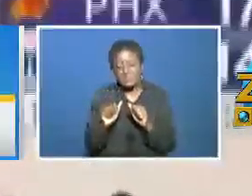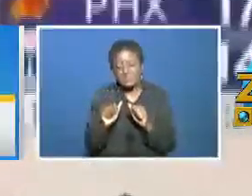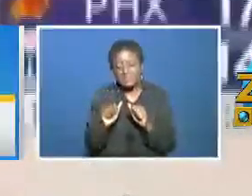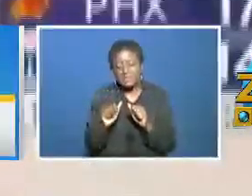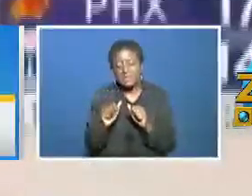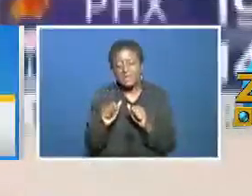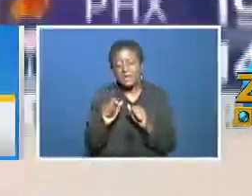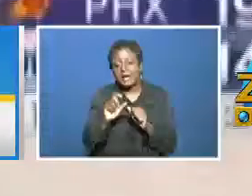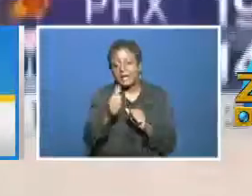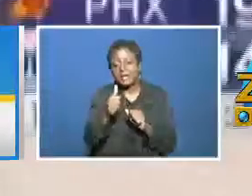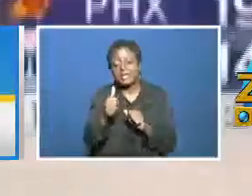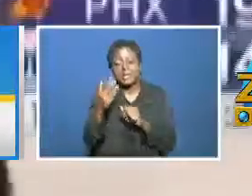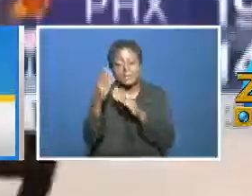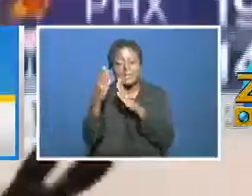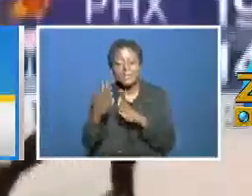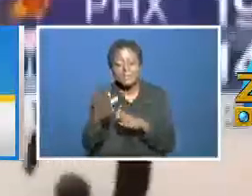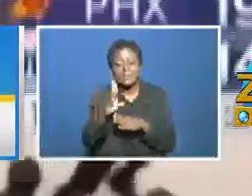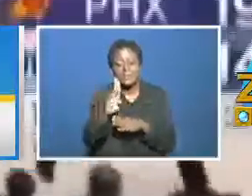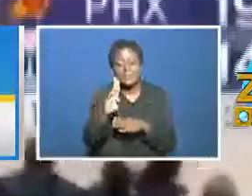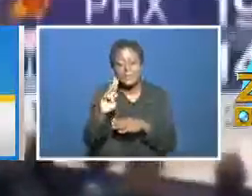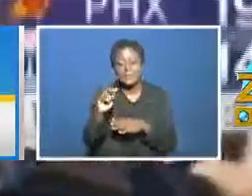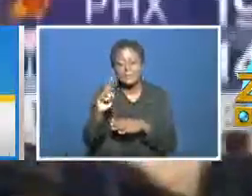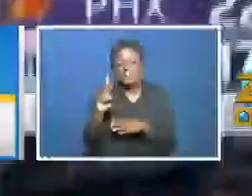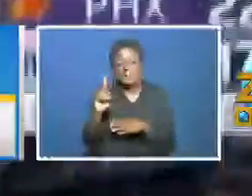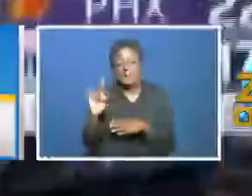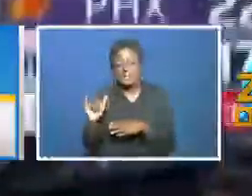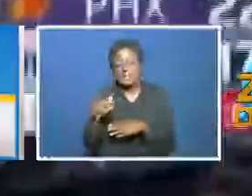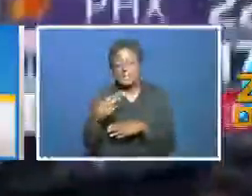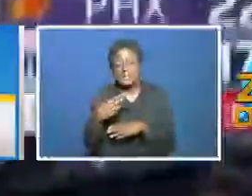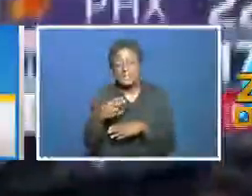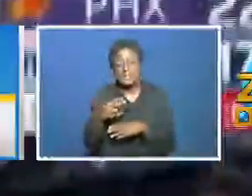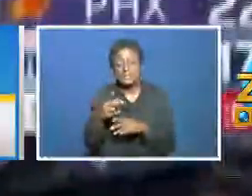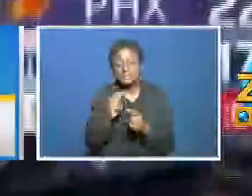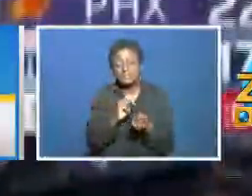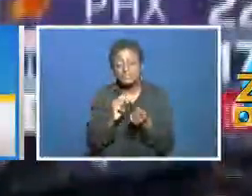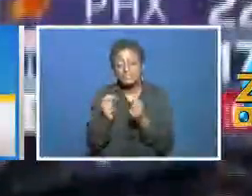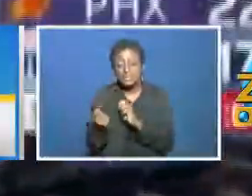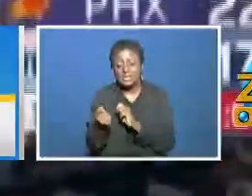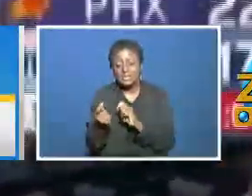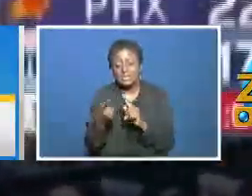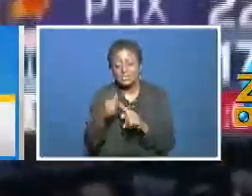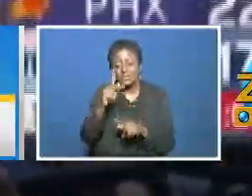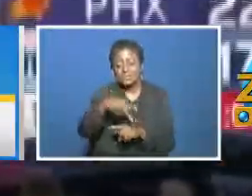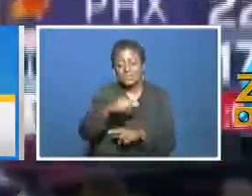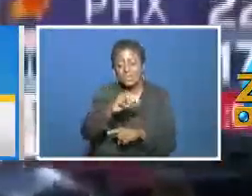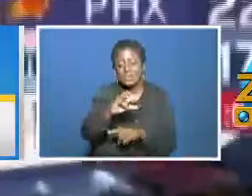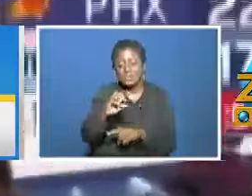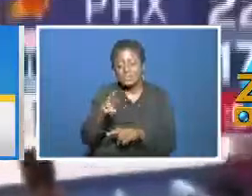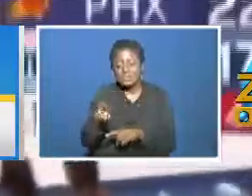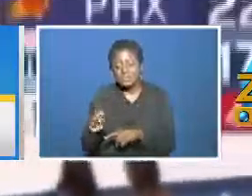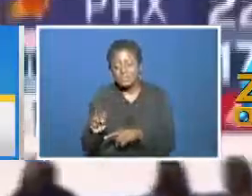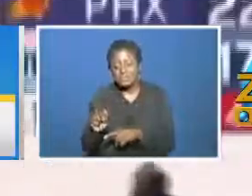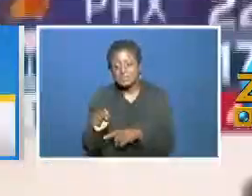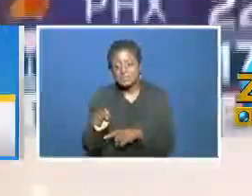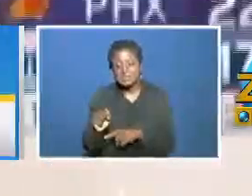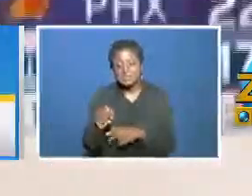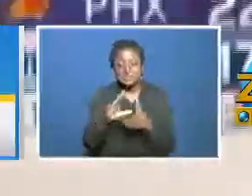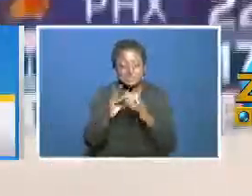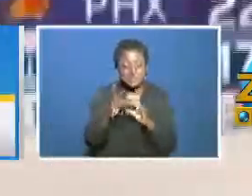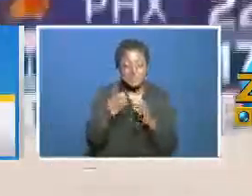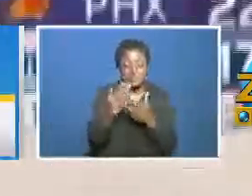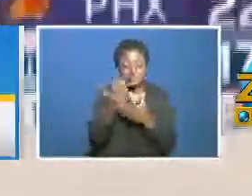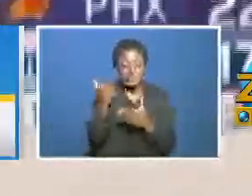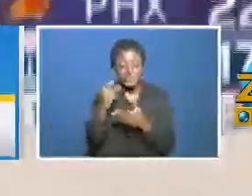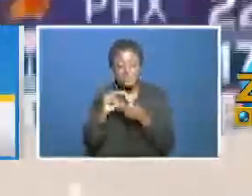fellow Bahamian NBA star Buddy Hield was traded to the Pacers midway through the 2021-2022 season. Rumors of the former number